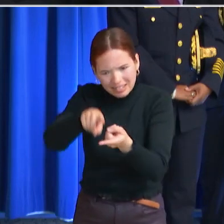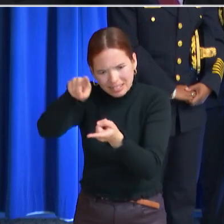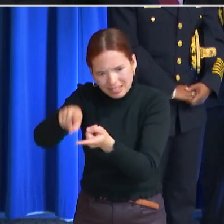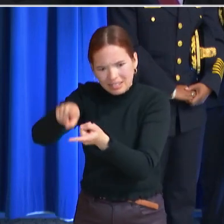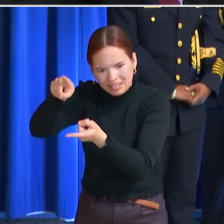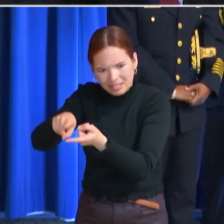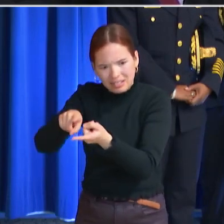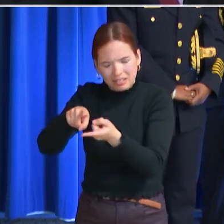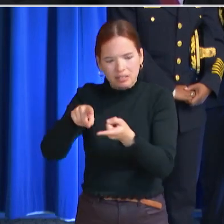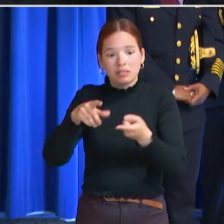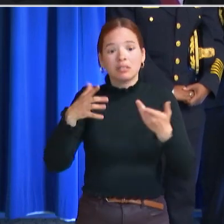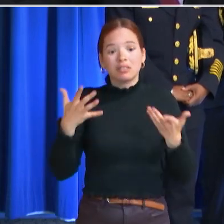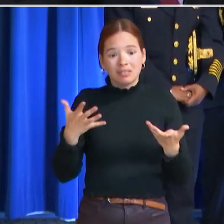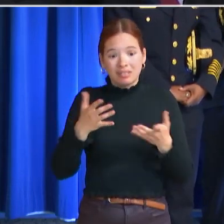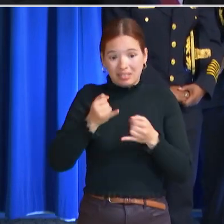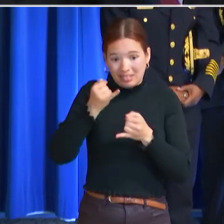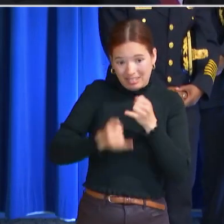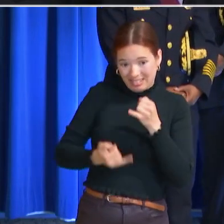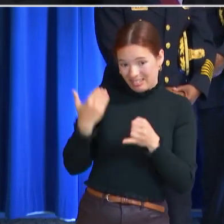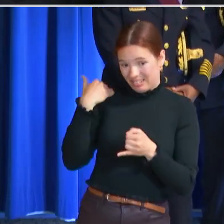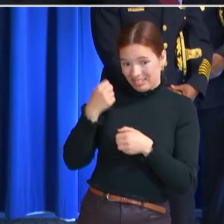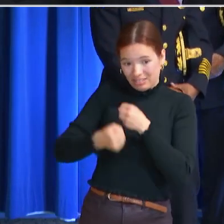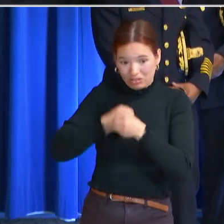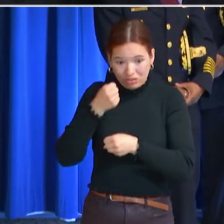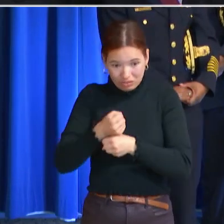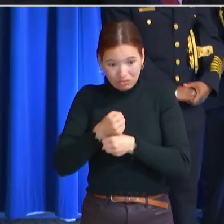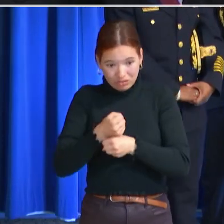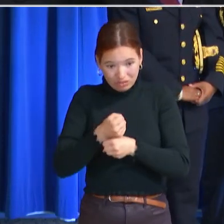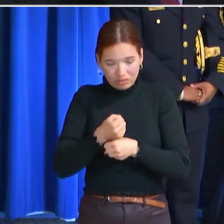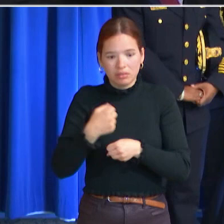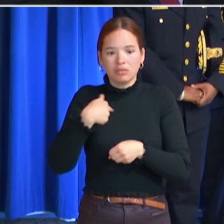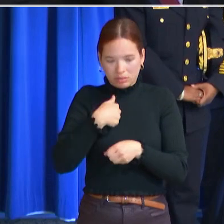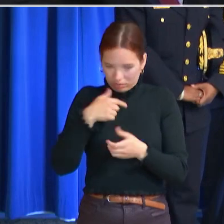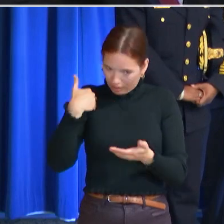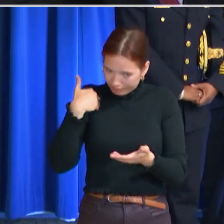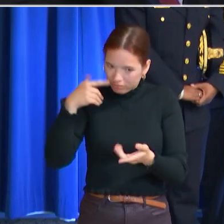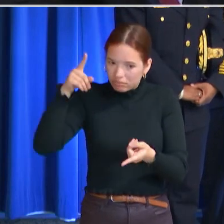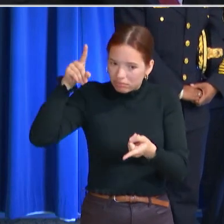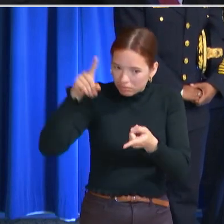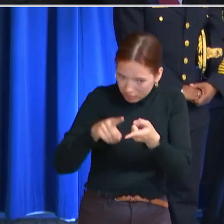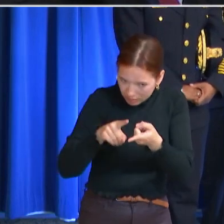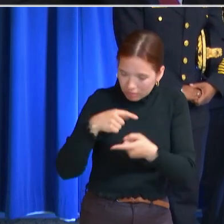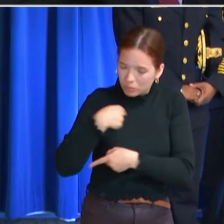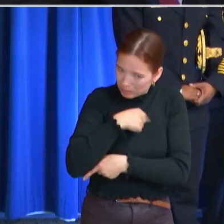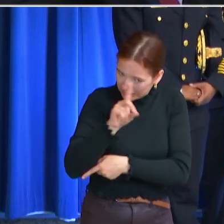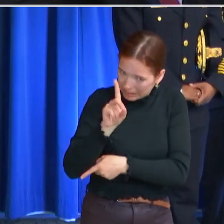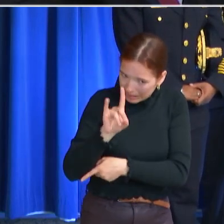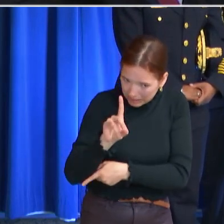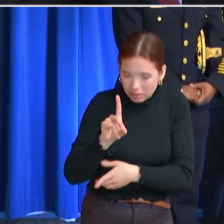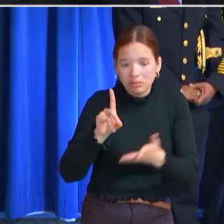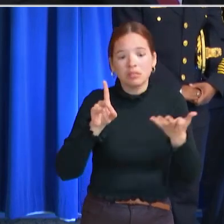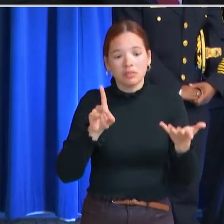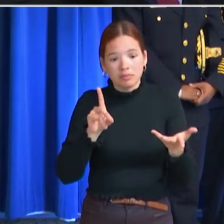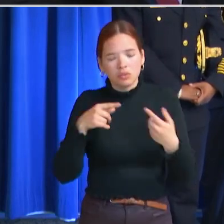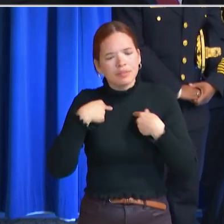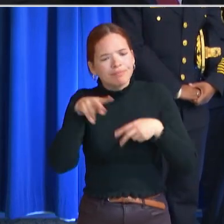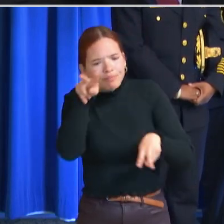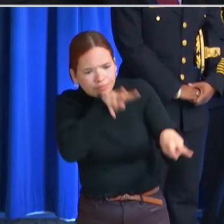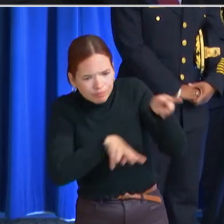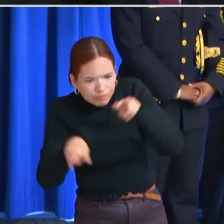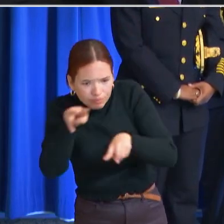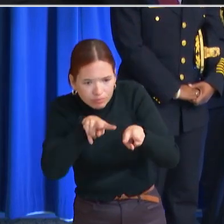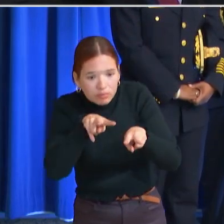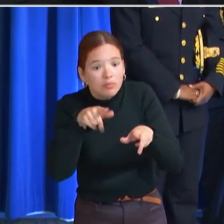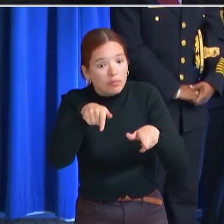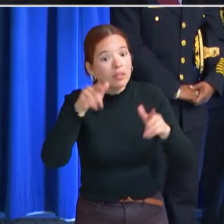end of last year. We reduced crime in our city. And after reducing crime in our city, we look at where we are now. These numbers where we